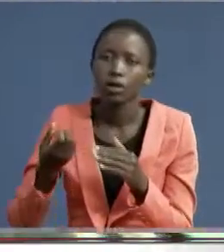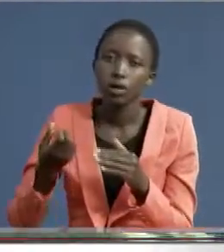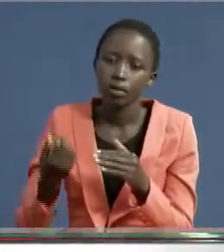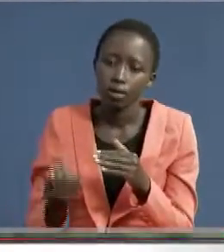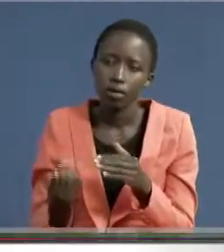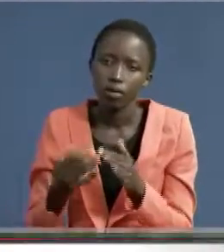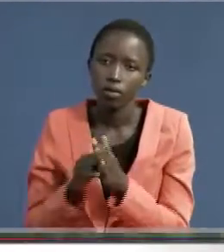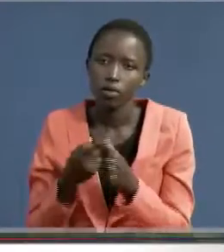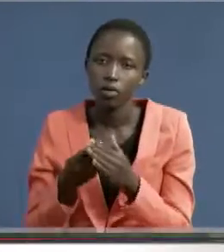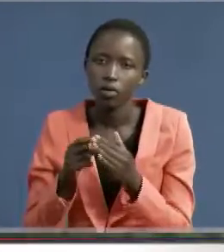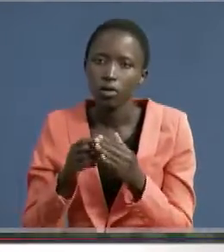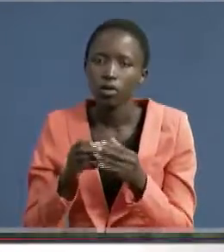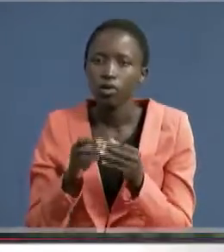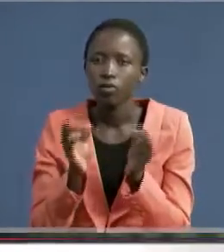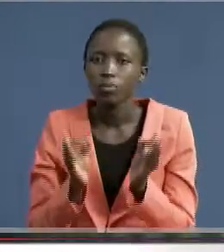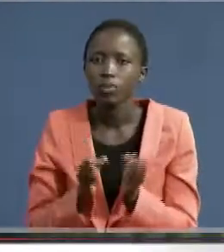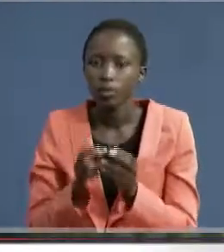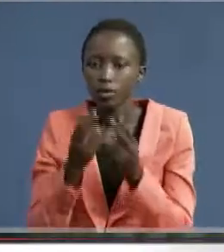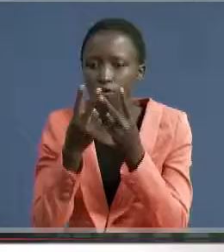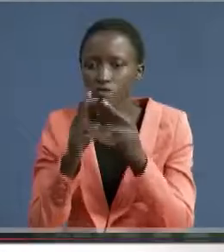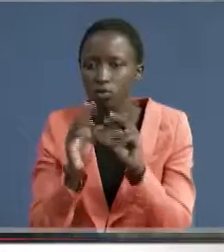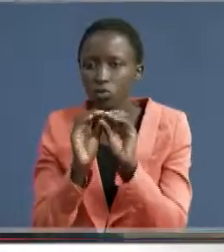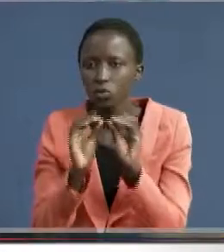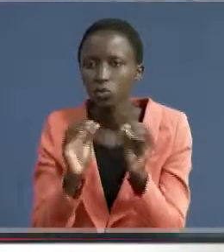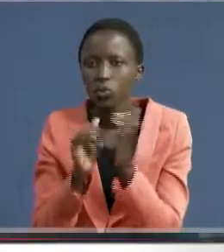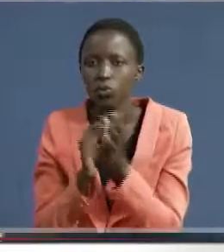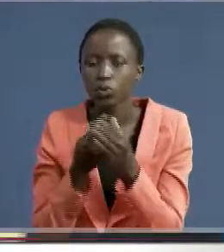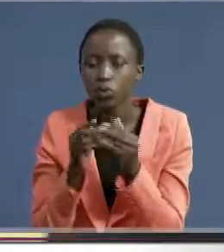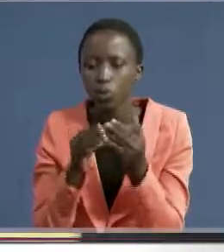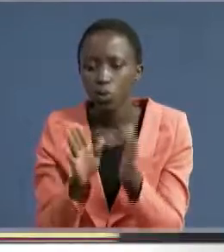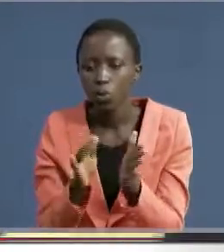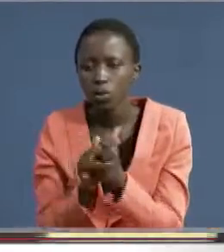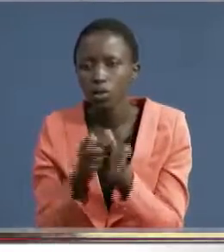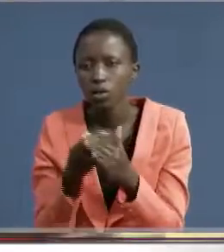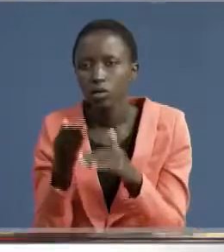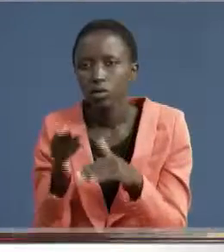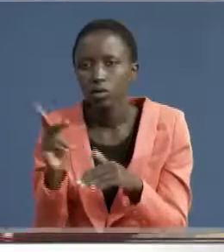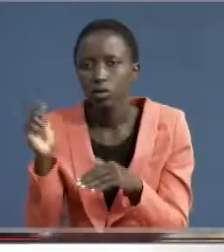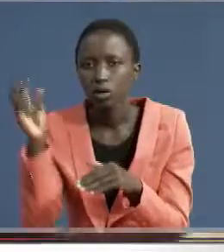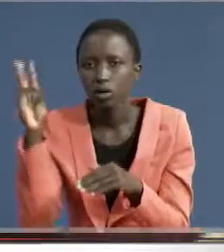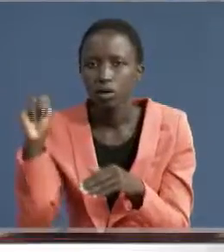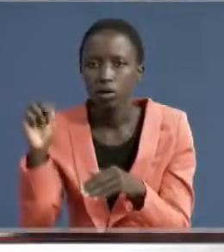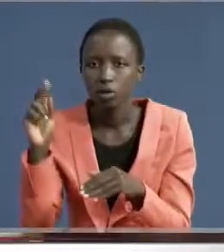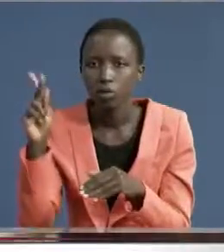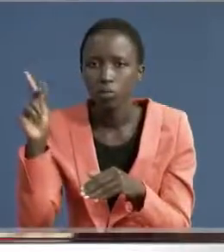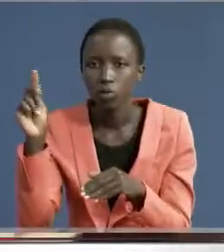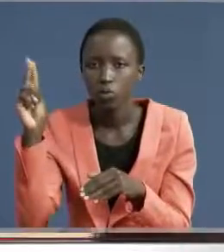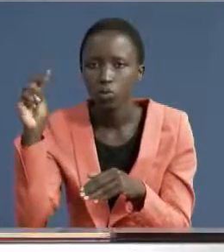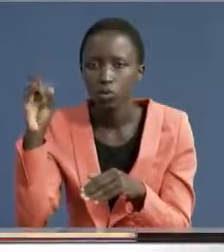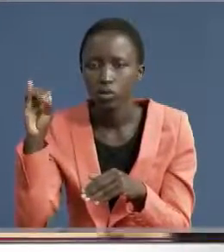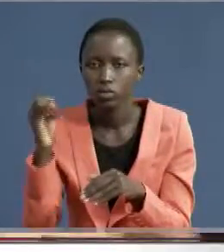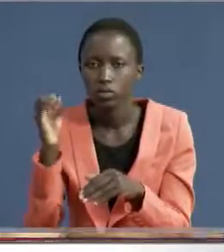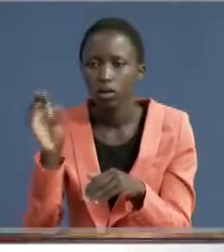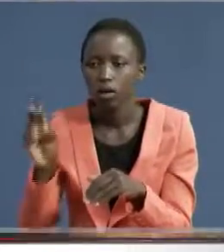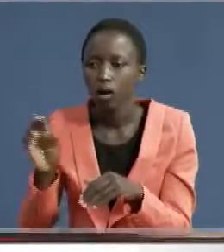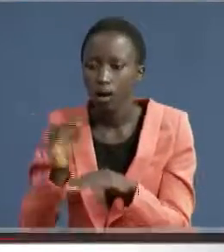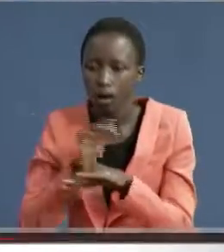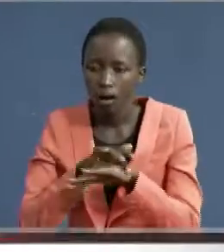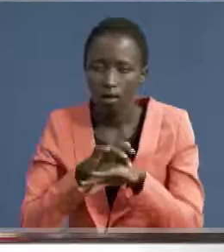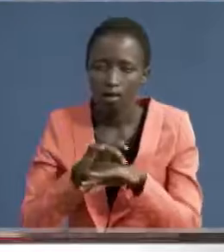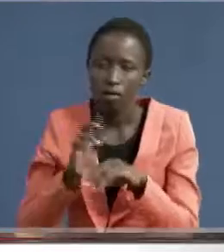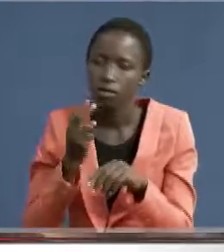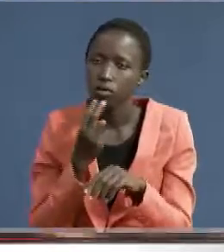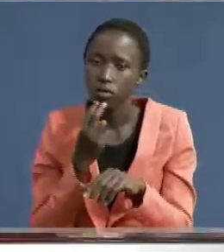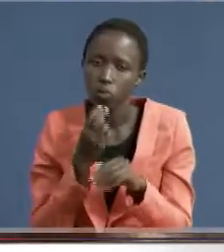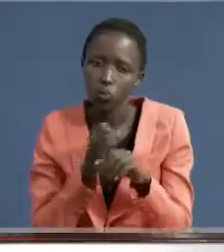of family values. Speaking after opening an exam container in Kamukunji, Nairobi, early Tuesday morning, Magoha